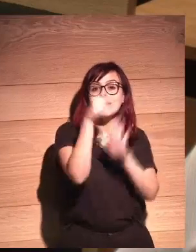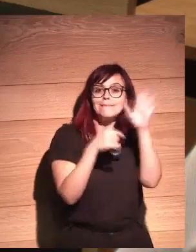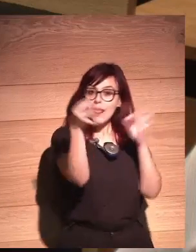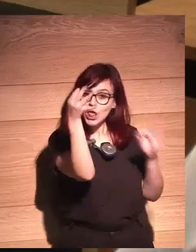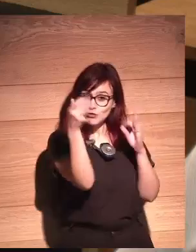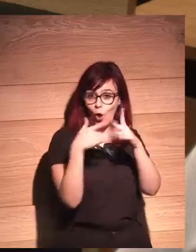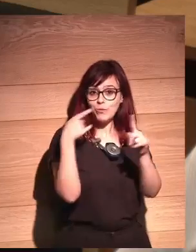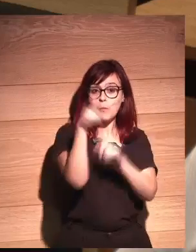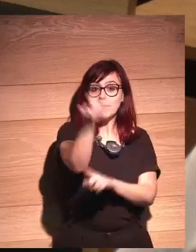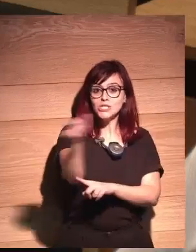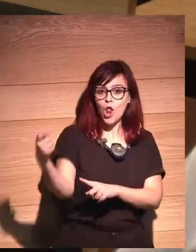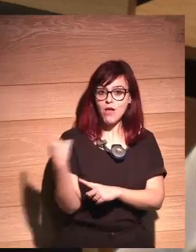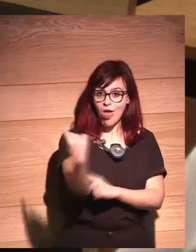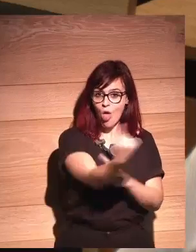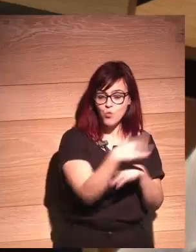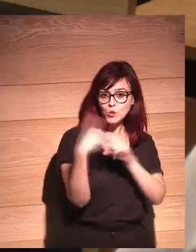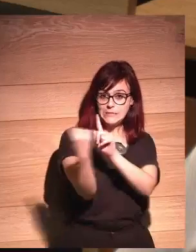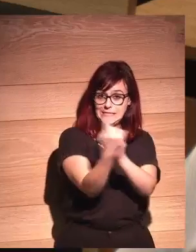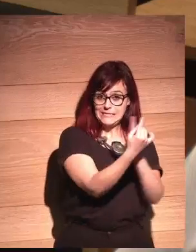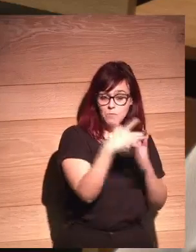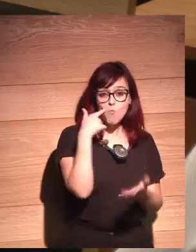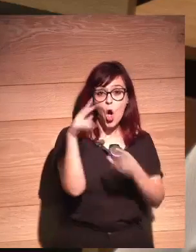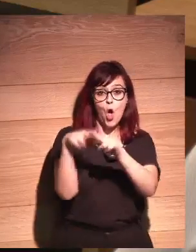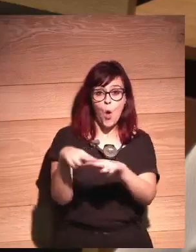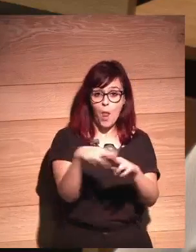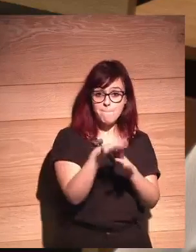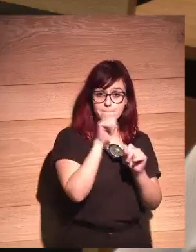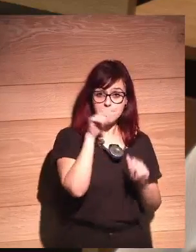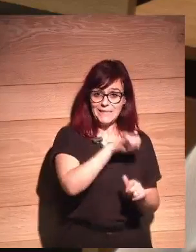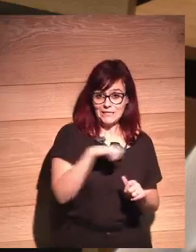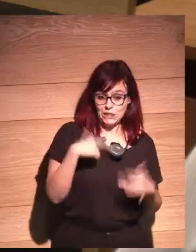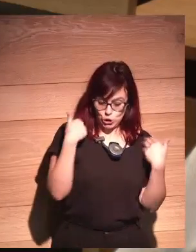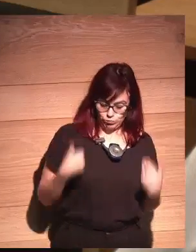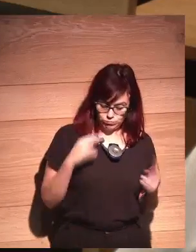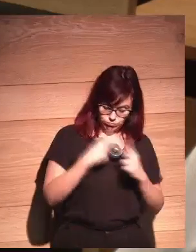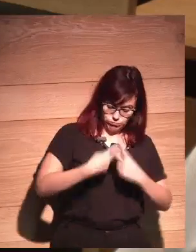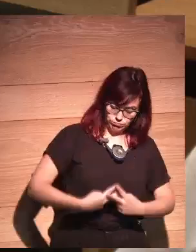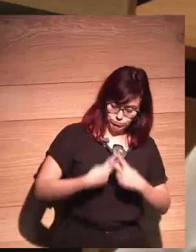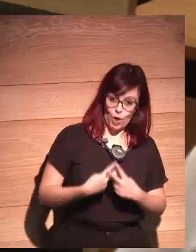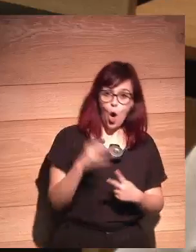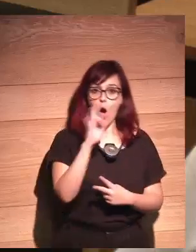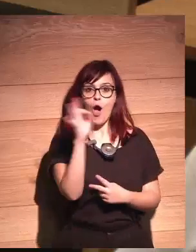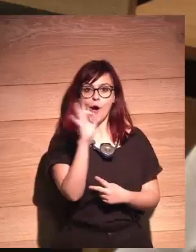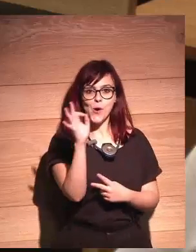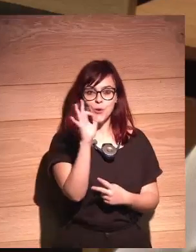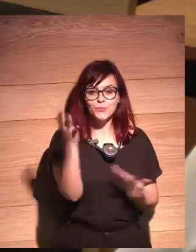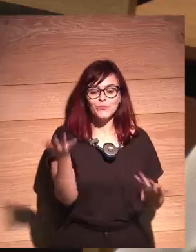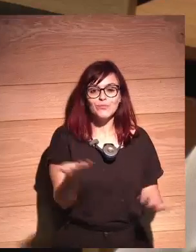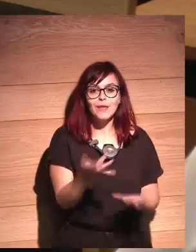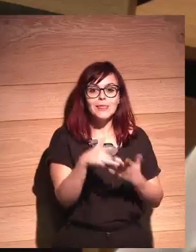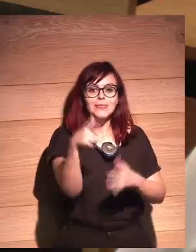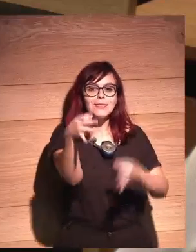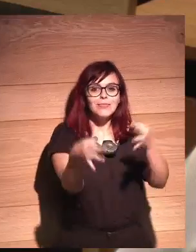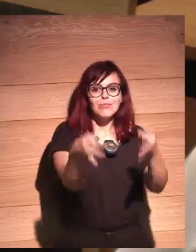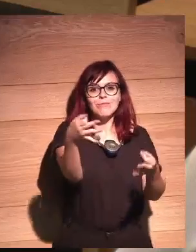evaluates these criteria in every person? Are they assessed by the person, him or herself,